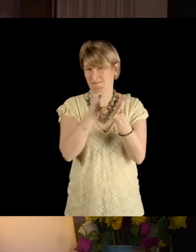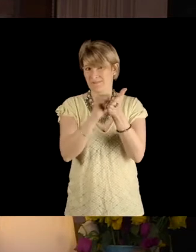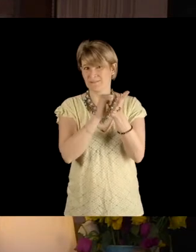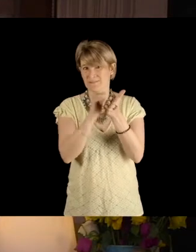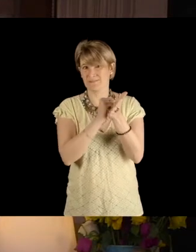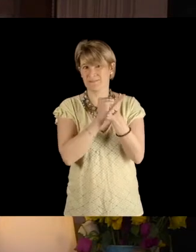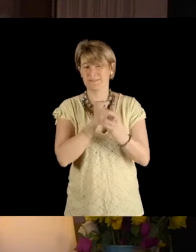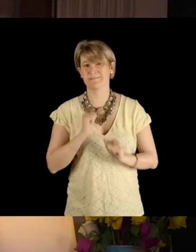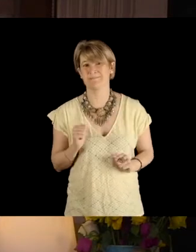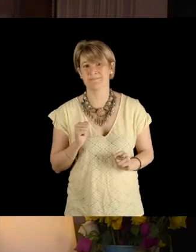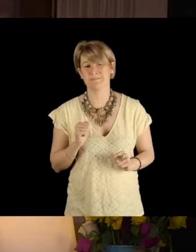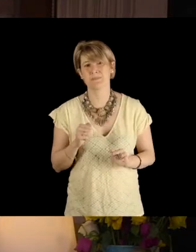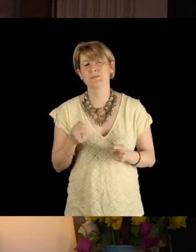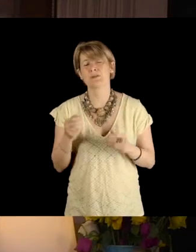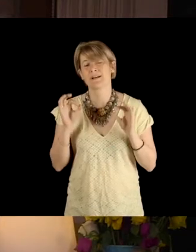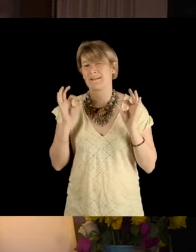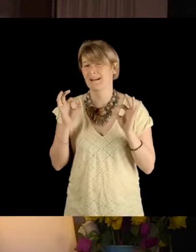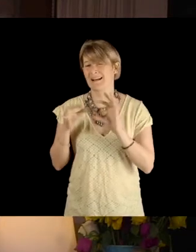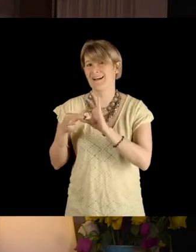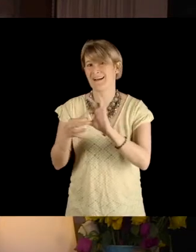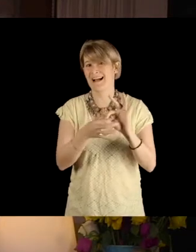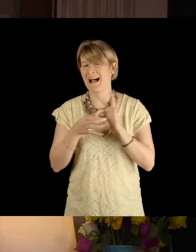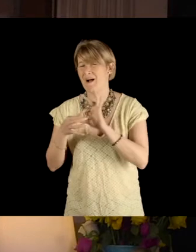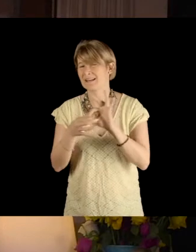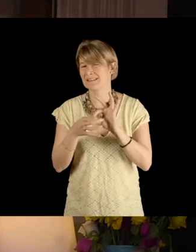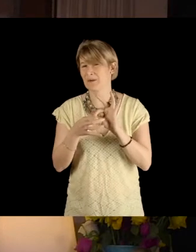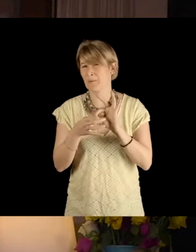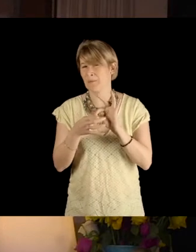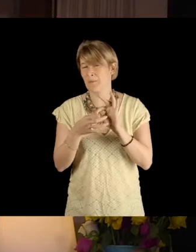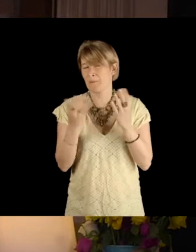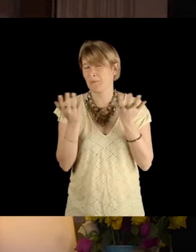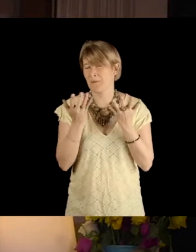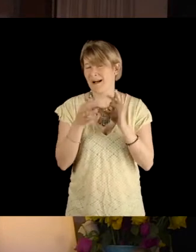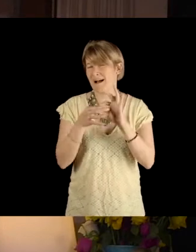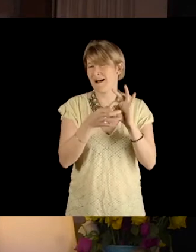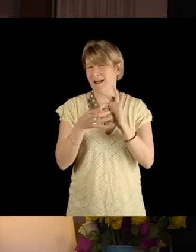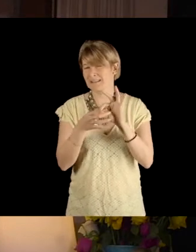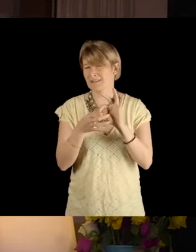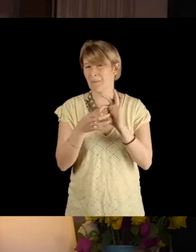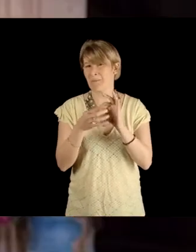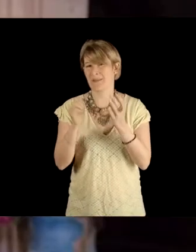between cleaning and rejuvenation? It is like concentration and meditation.